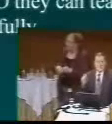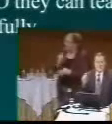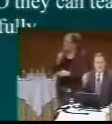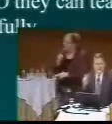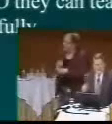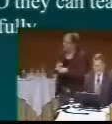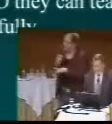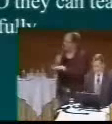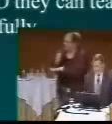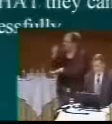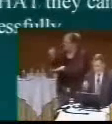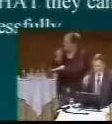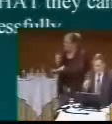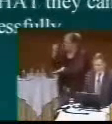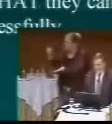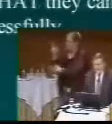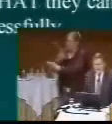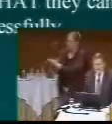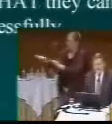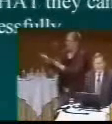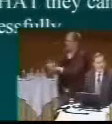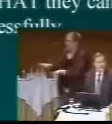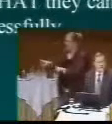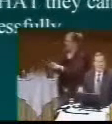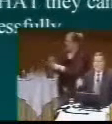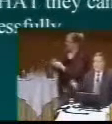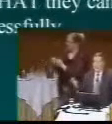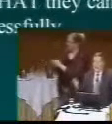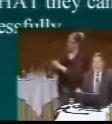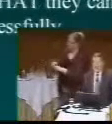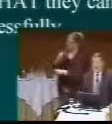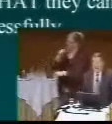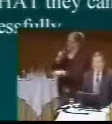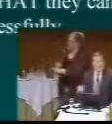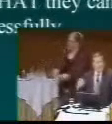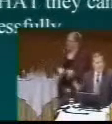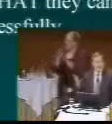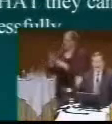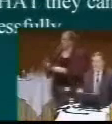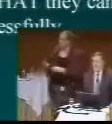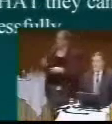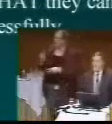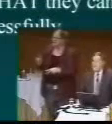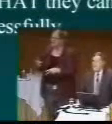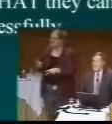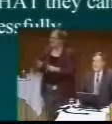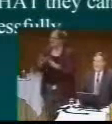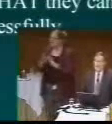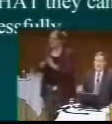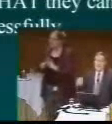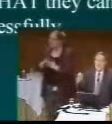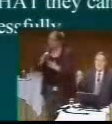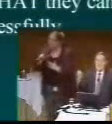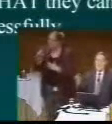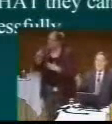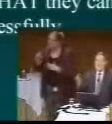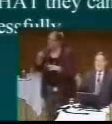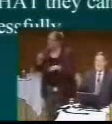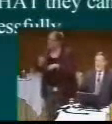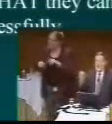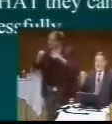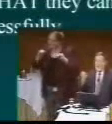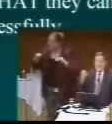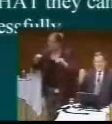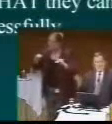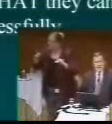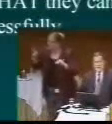problem. Okay? Second, books are disabled in what they can teach successfully.